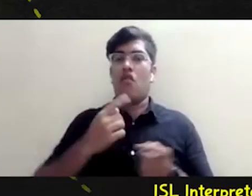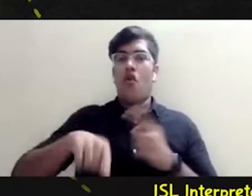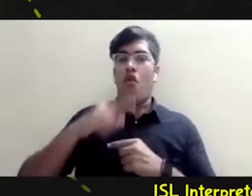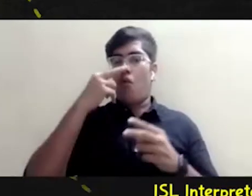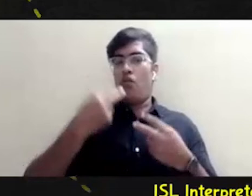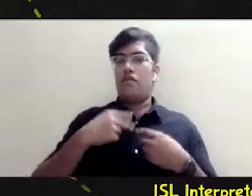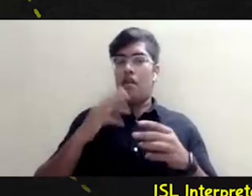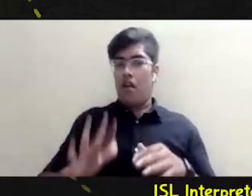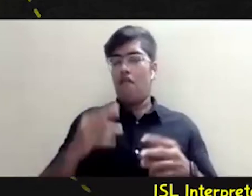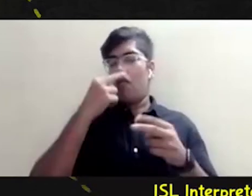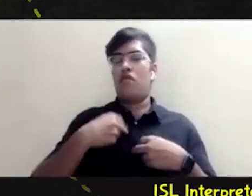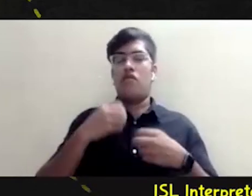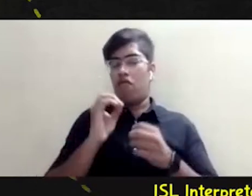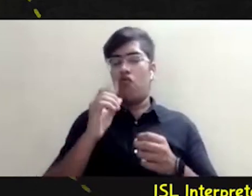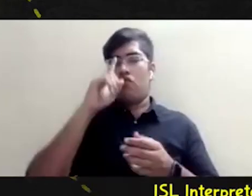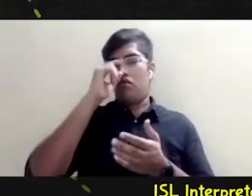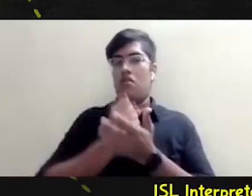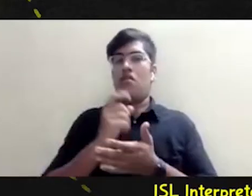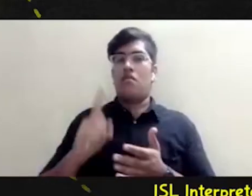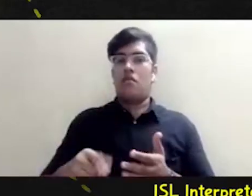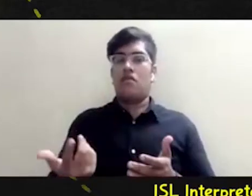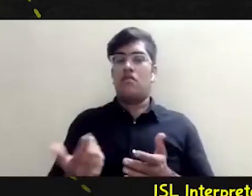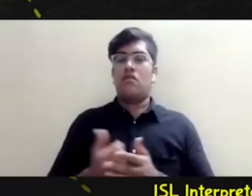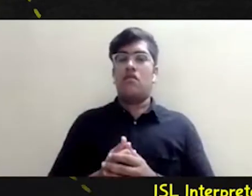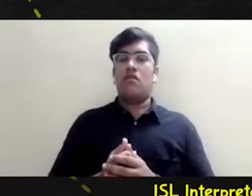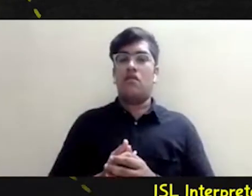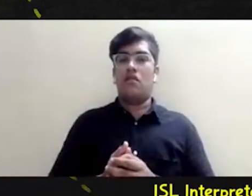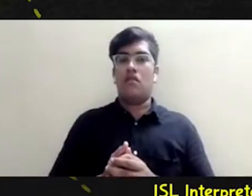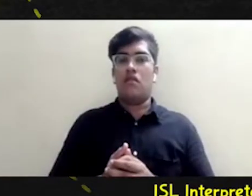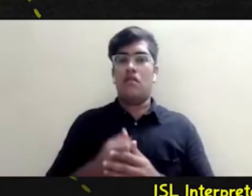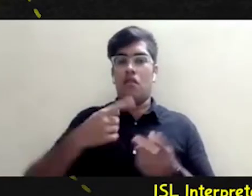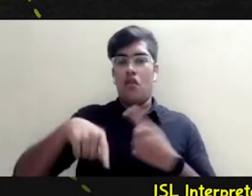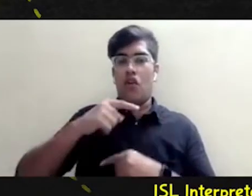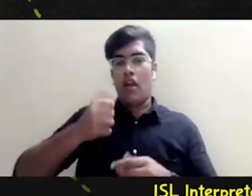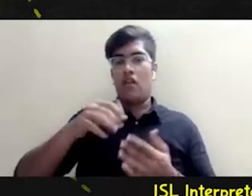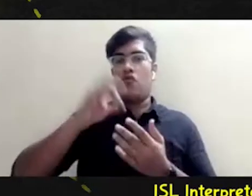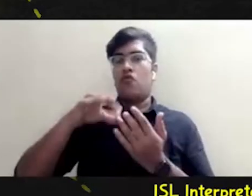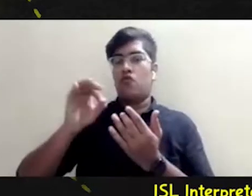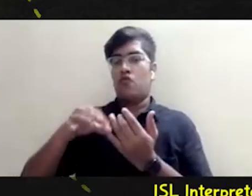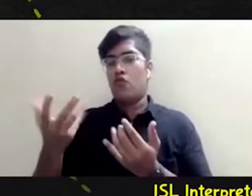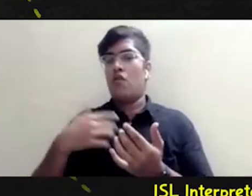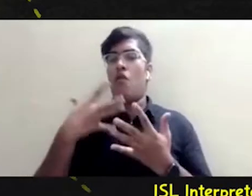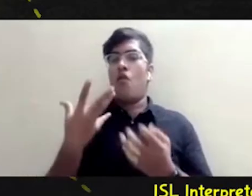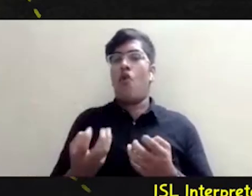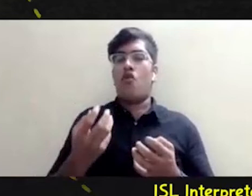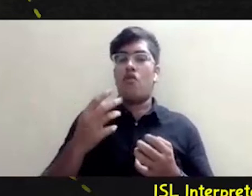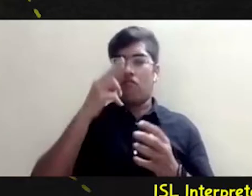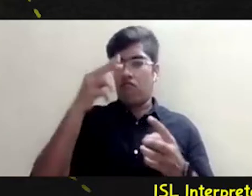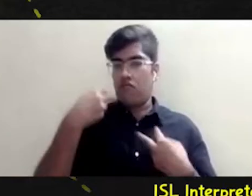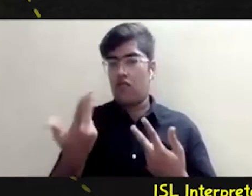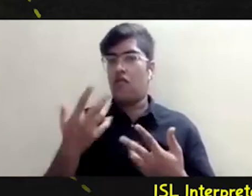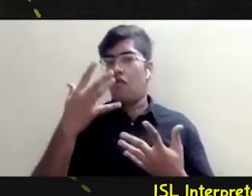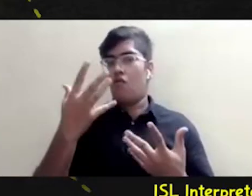or invisible, and we don't have to do that all the time. I think we can choose to be visible or invisible depending